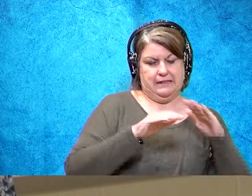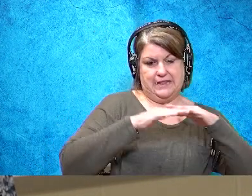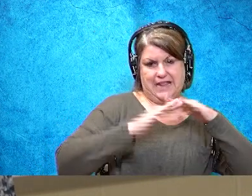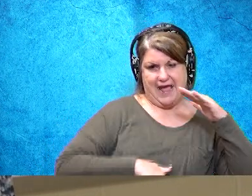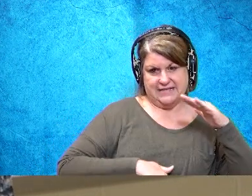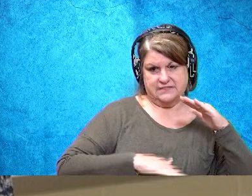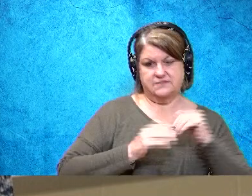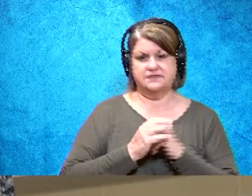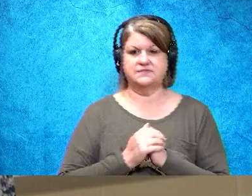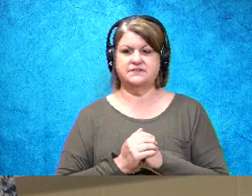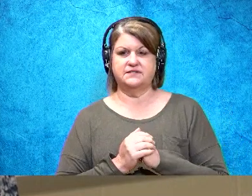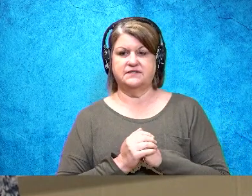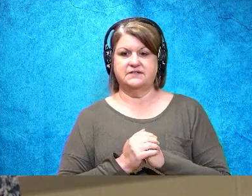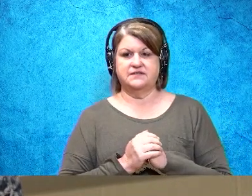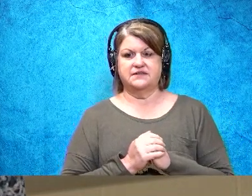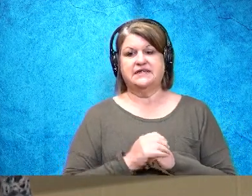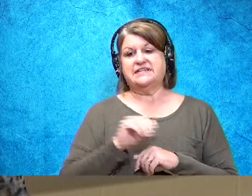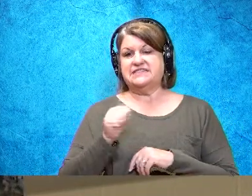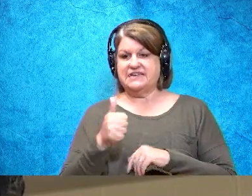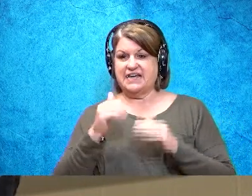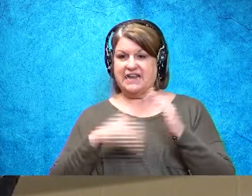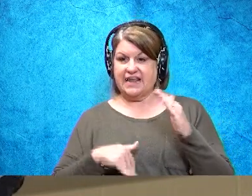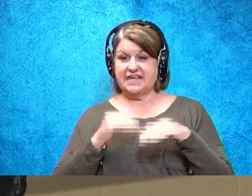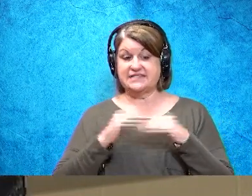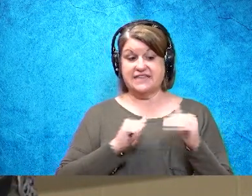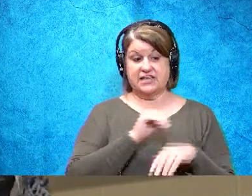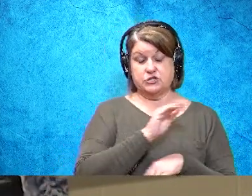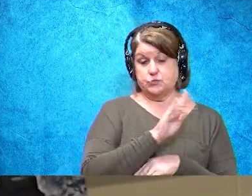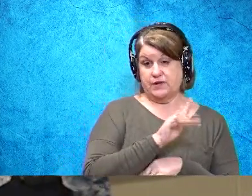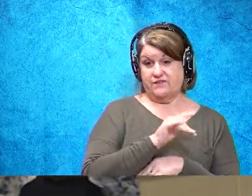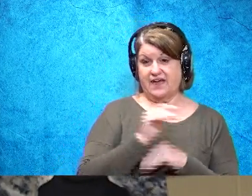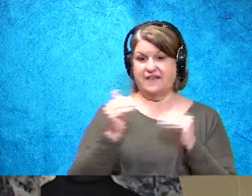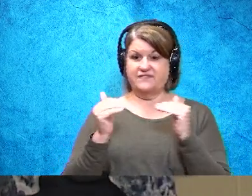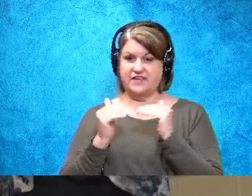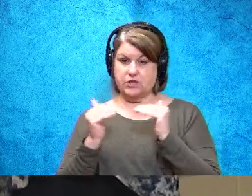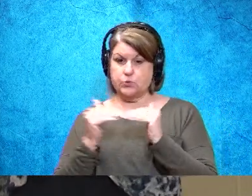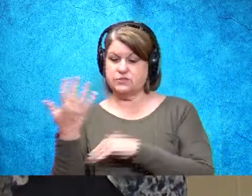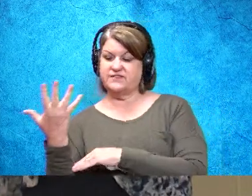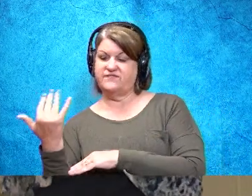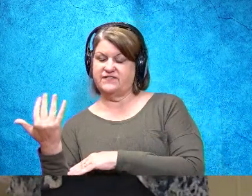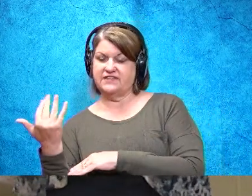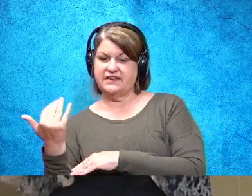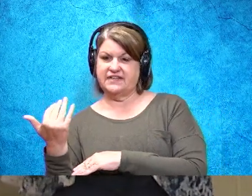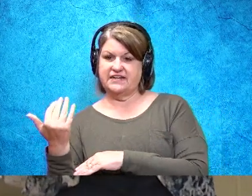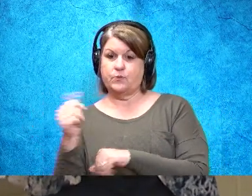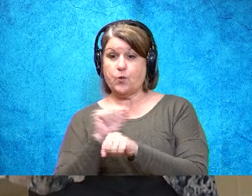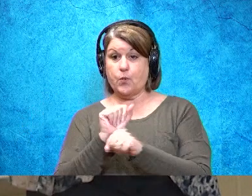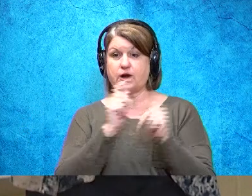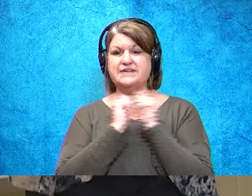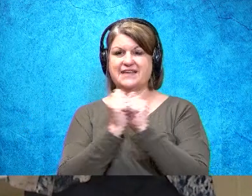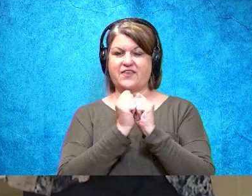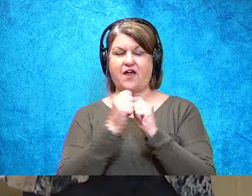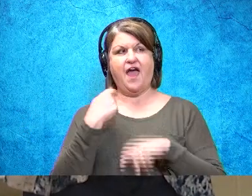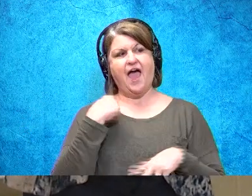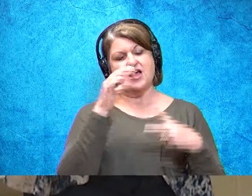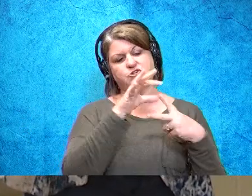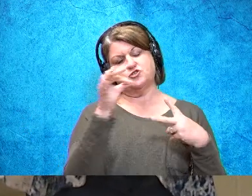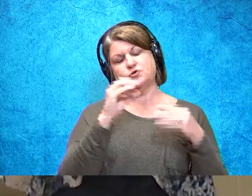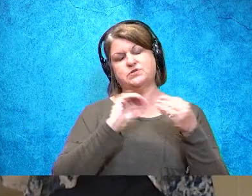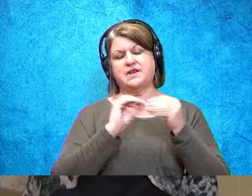25 is 15. I want us to all do it together. I picked the number